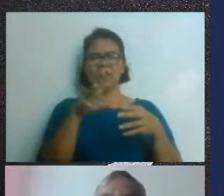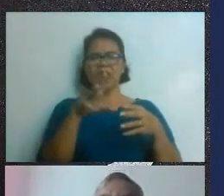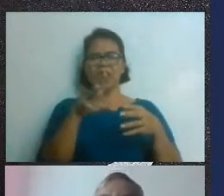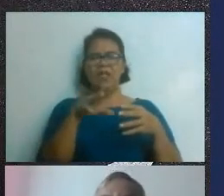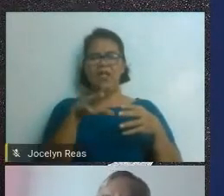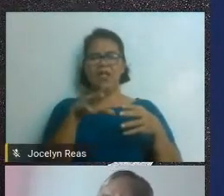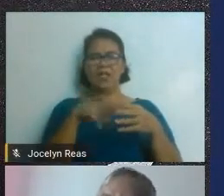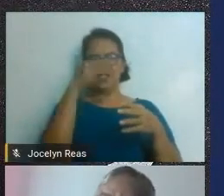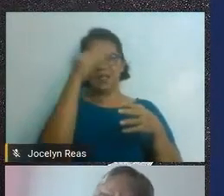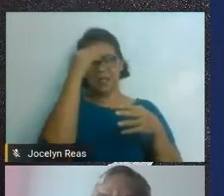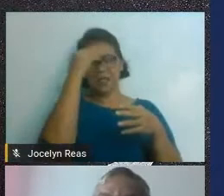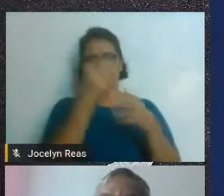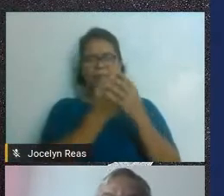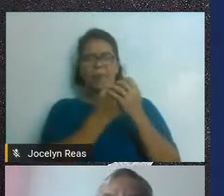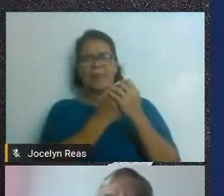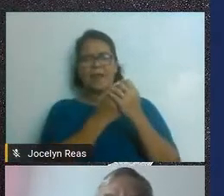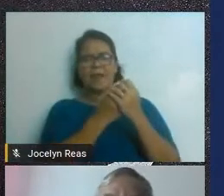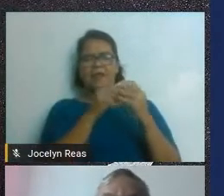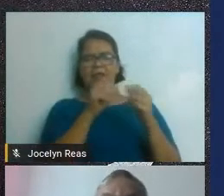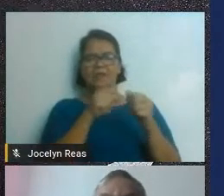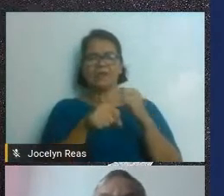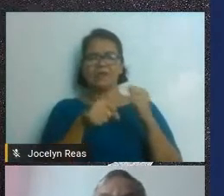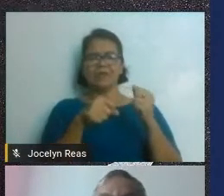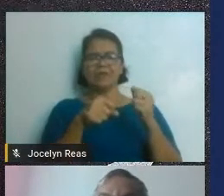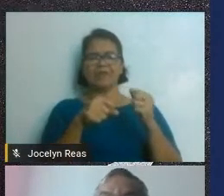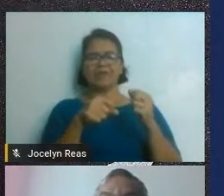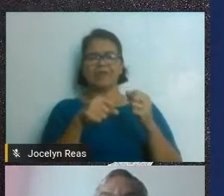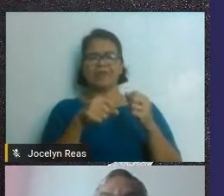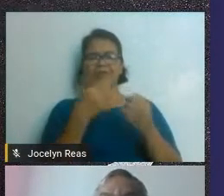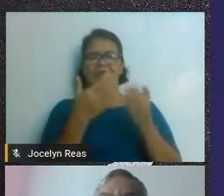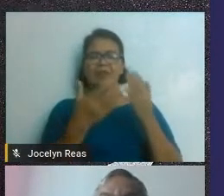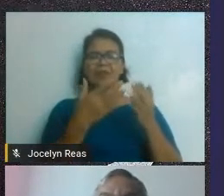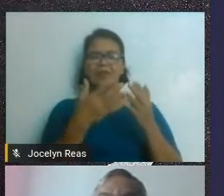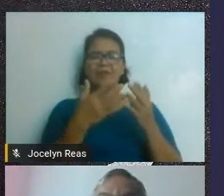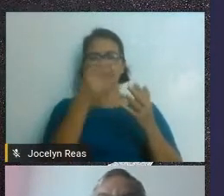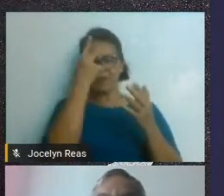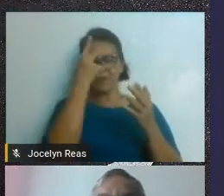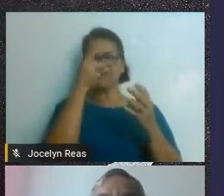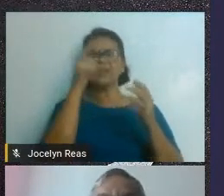radio, willing din silang tumulong at willing silang